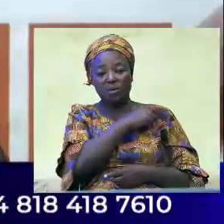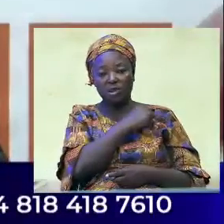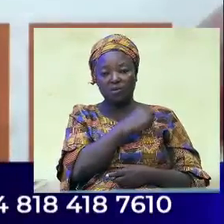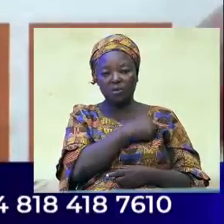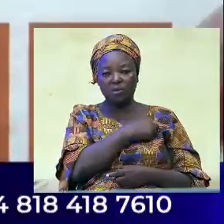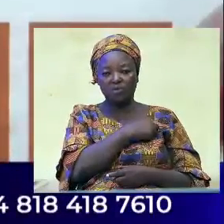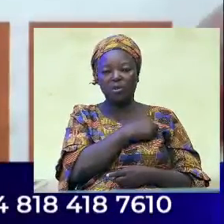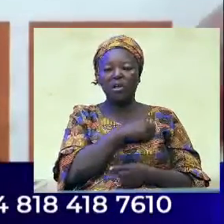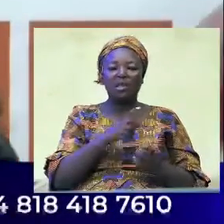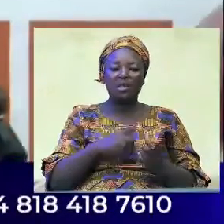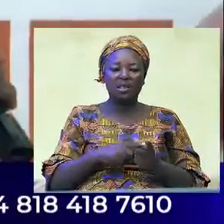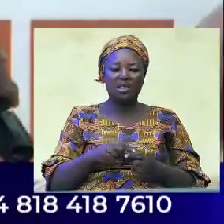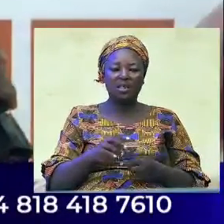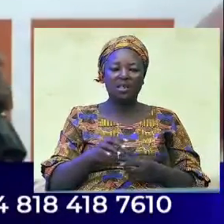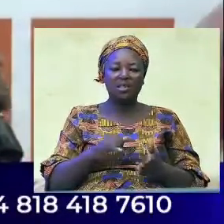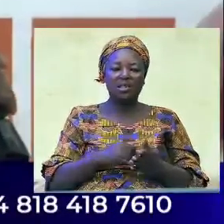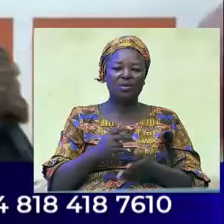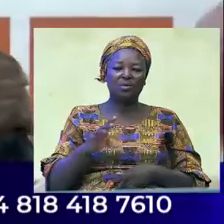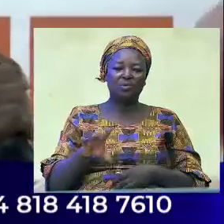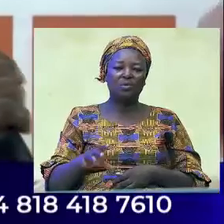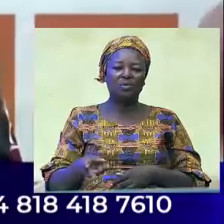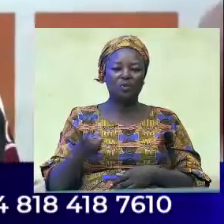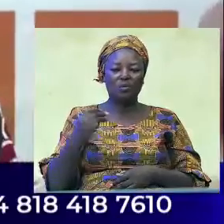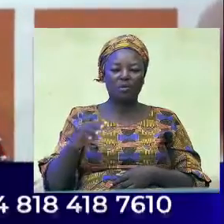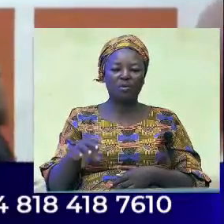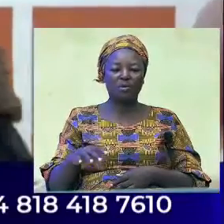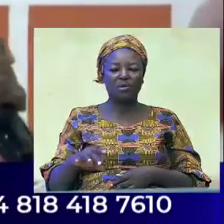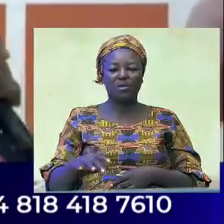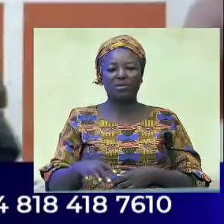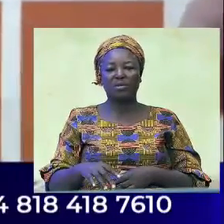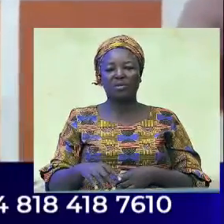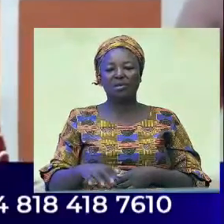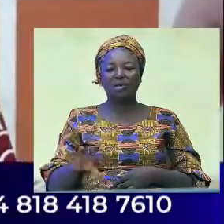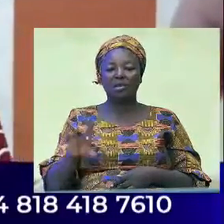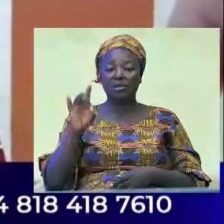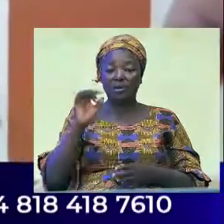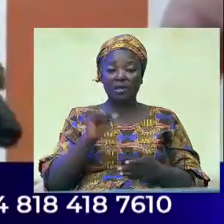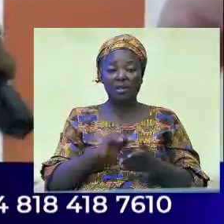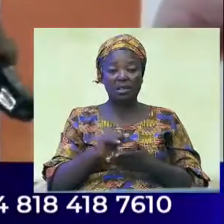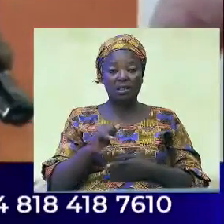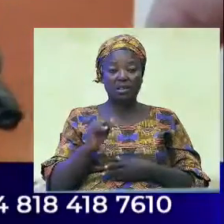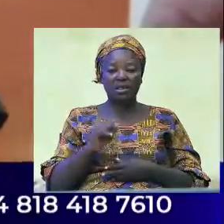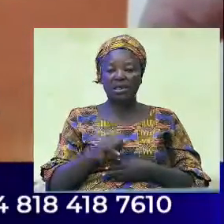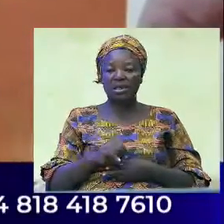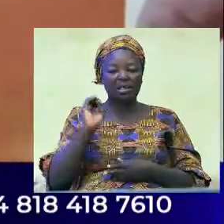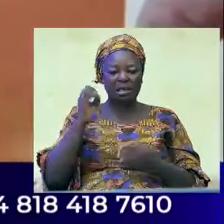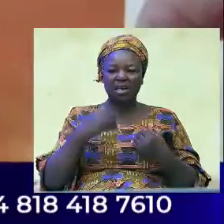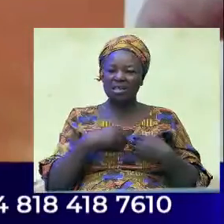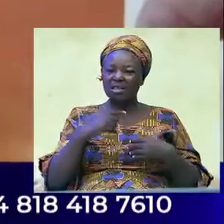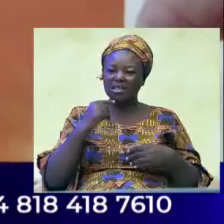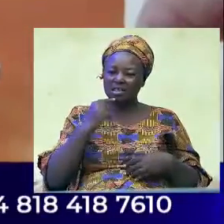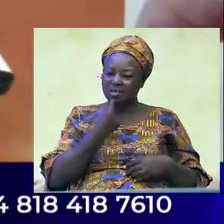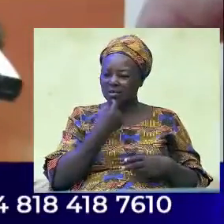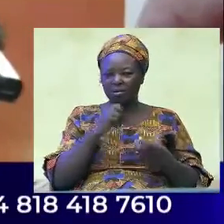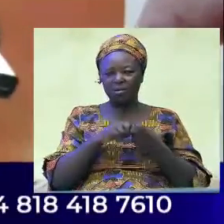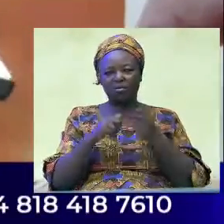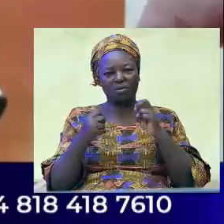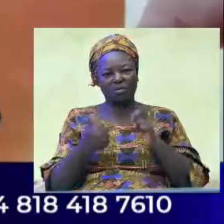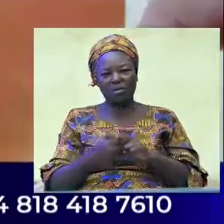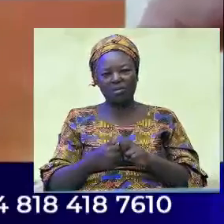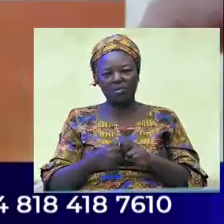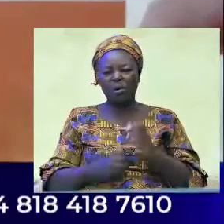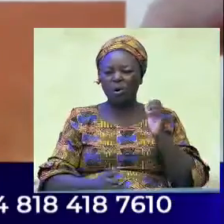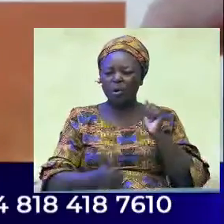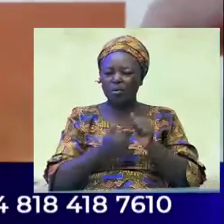lab test, and it was discovered that I'm having complicated issues. So I was